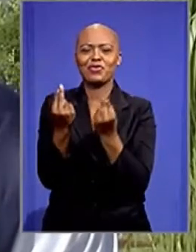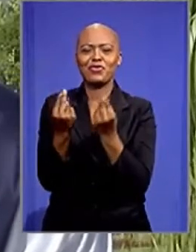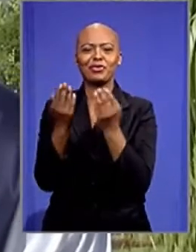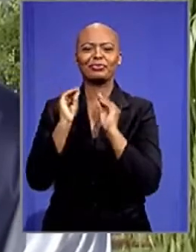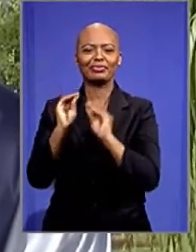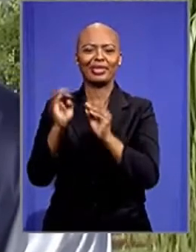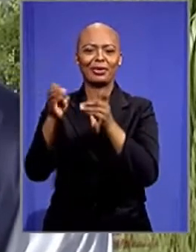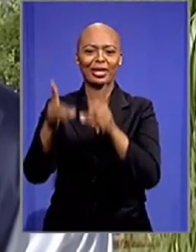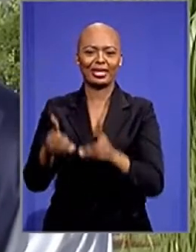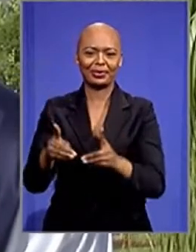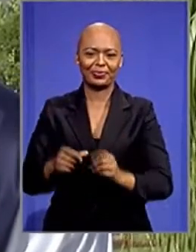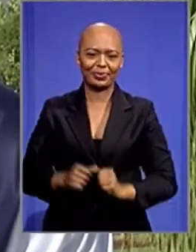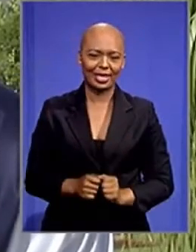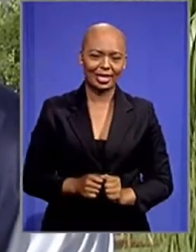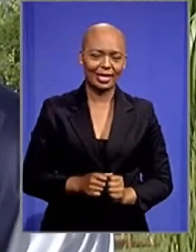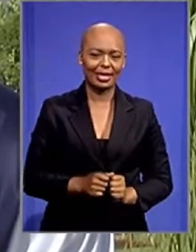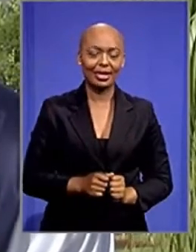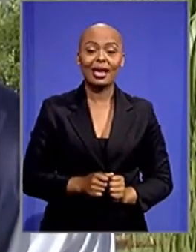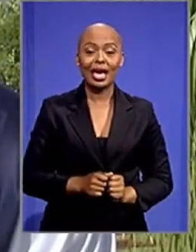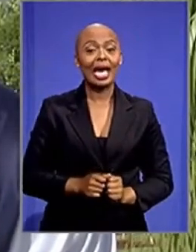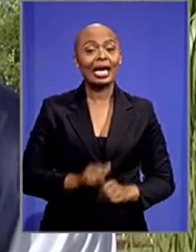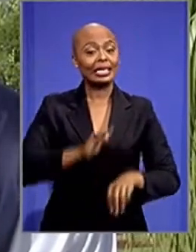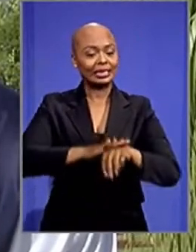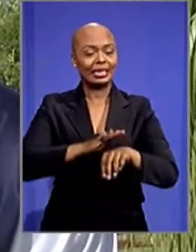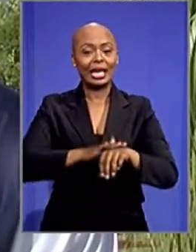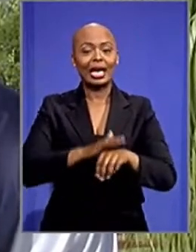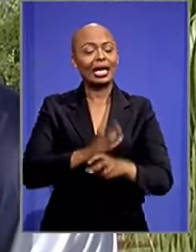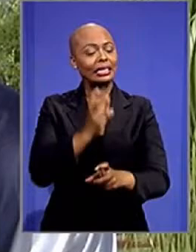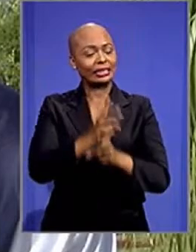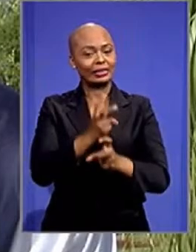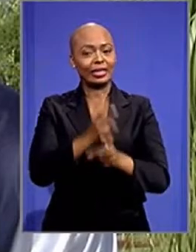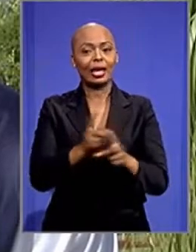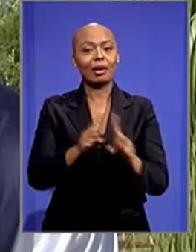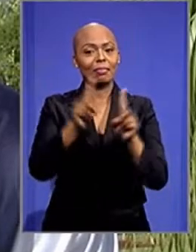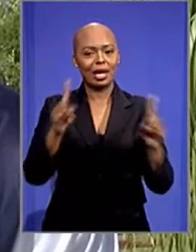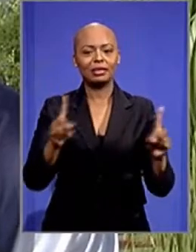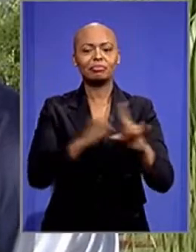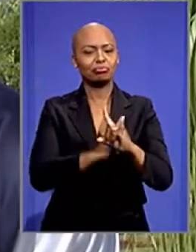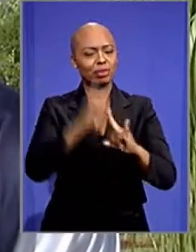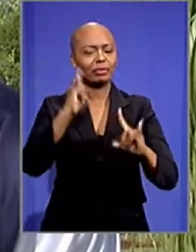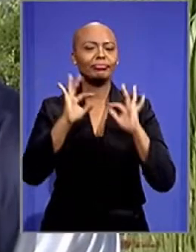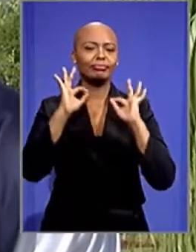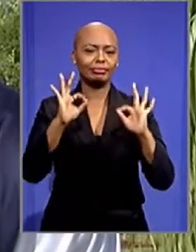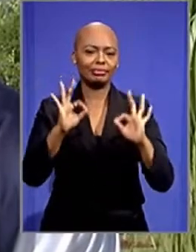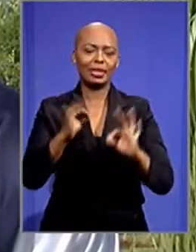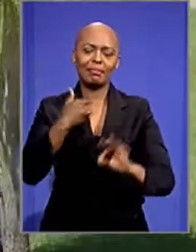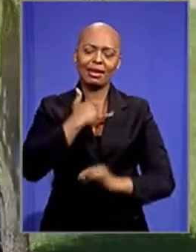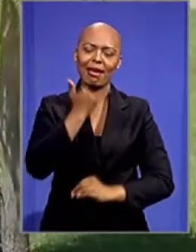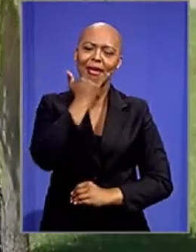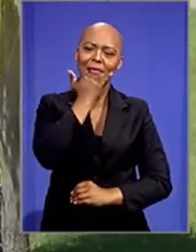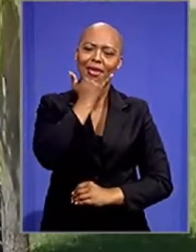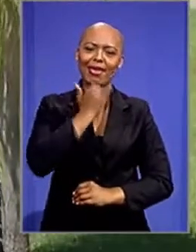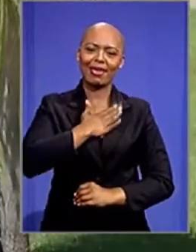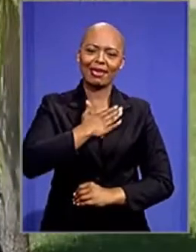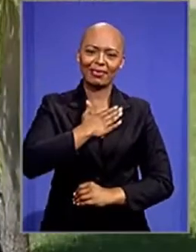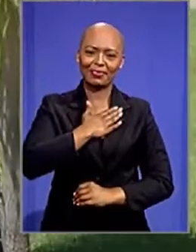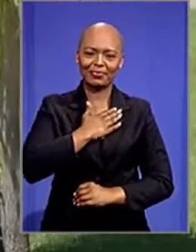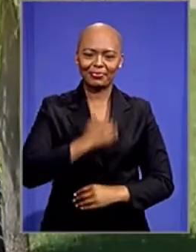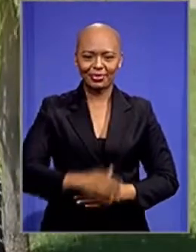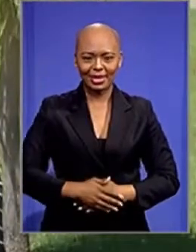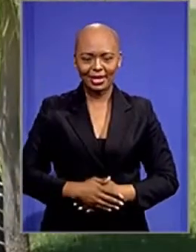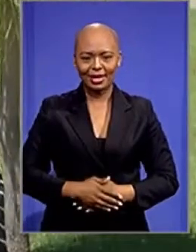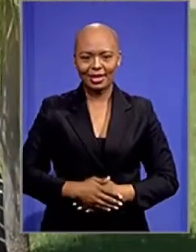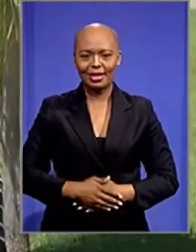mara ya max di tsona di sharp ikutlwa ke thabile ka yona. Ke lo